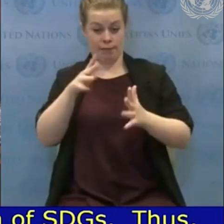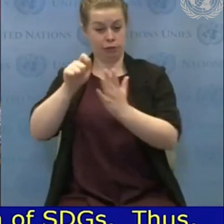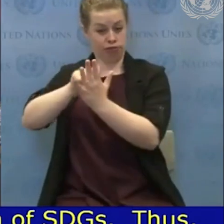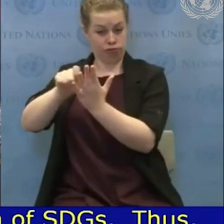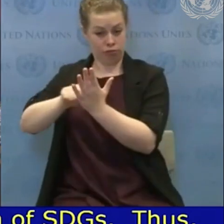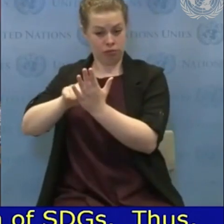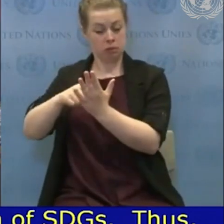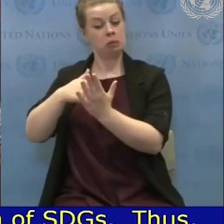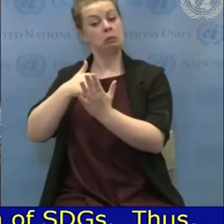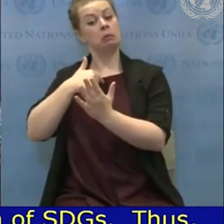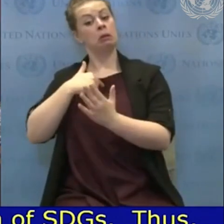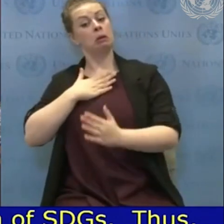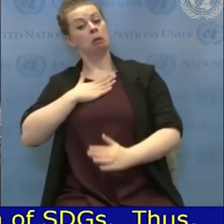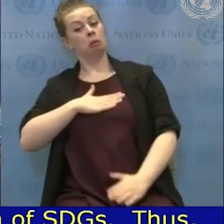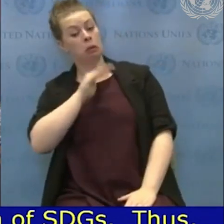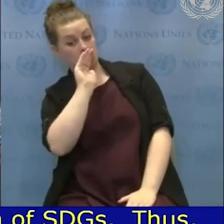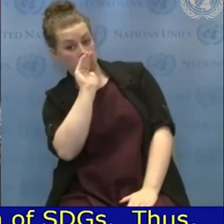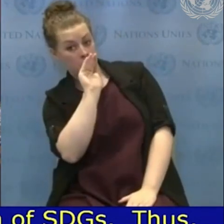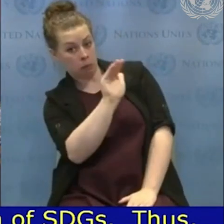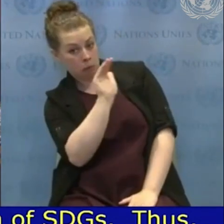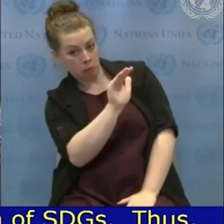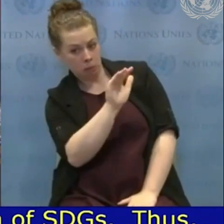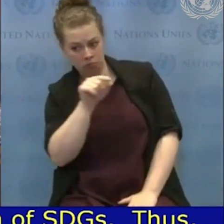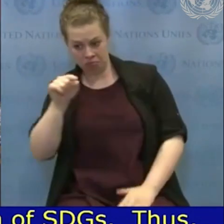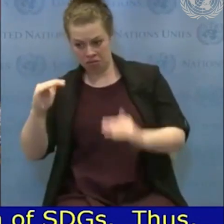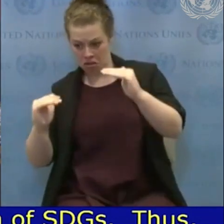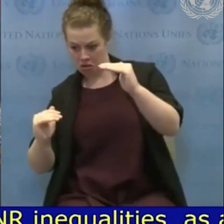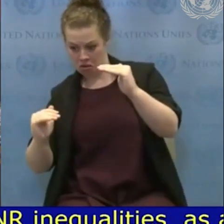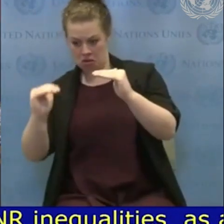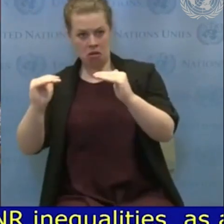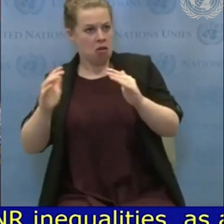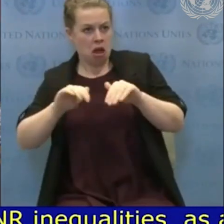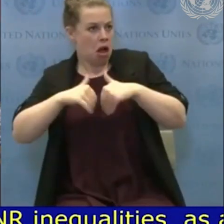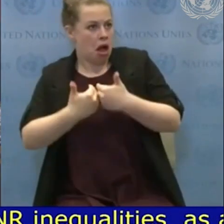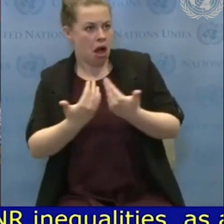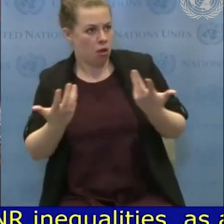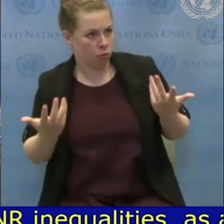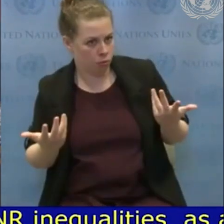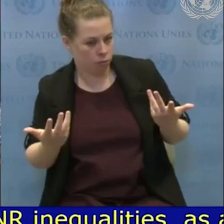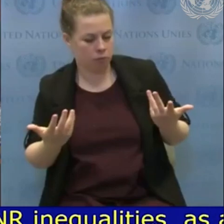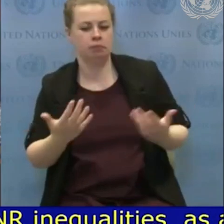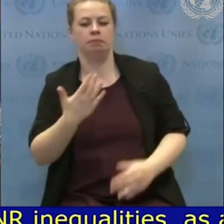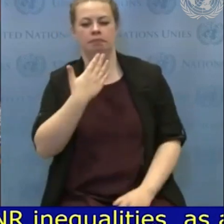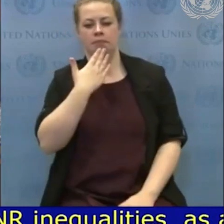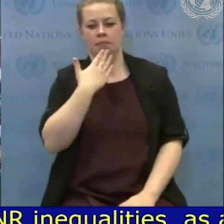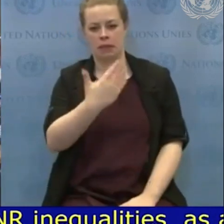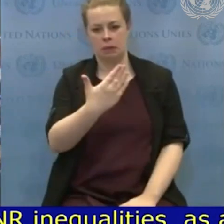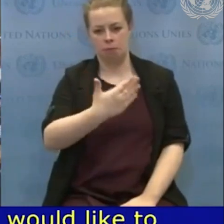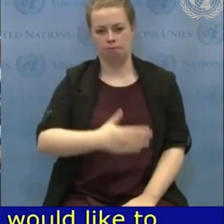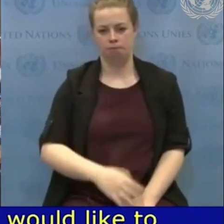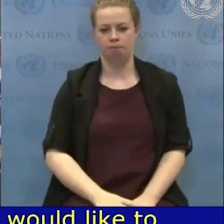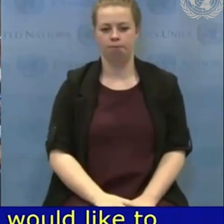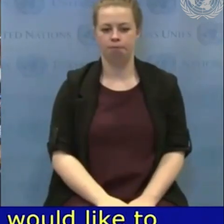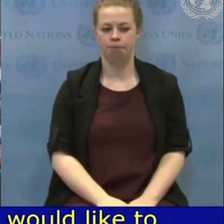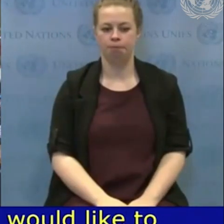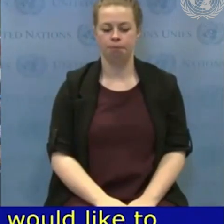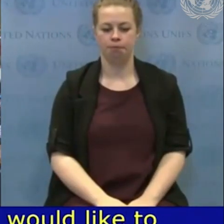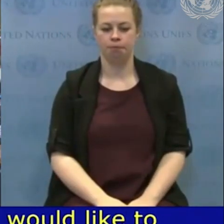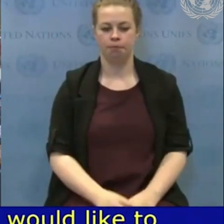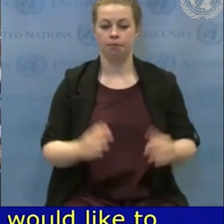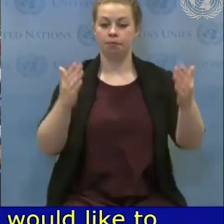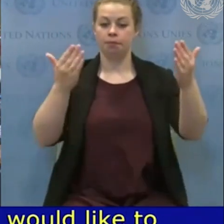are going to be your next step in handling this. Thank you, Mr. Secretary of State. Thank you, Algeria.